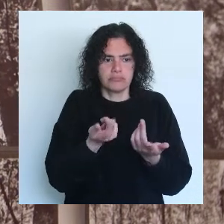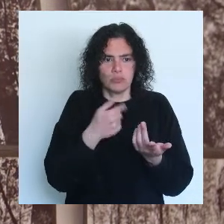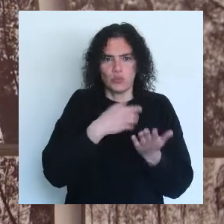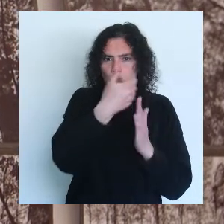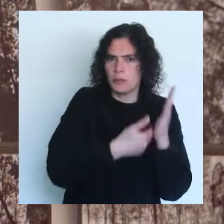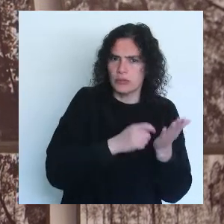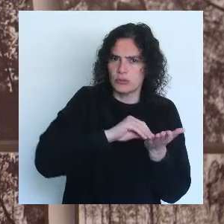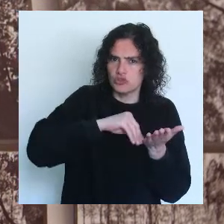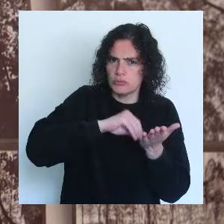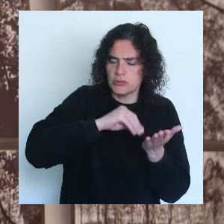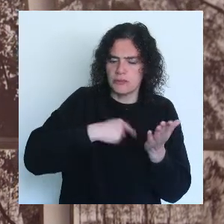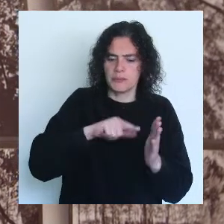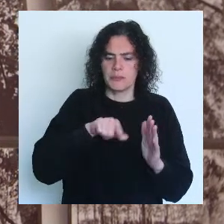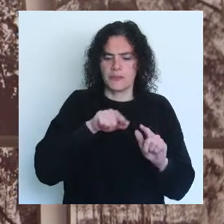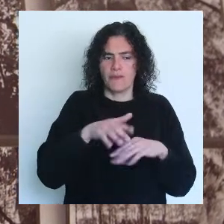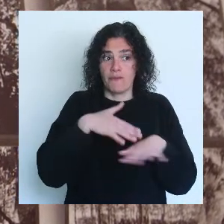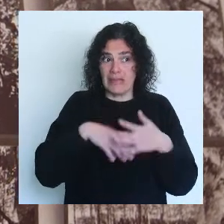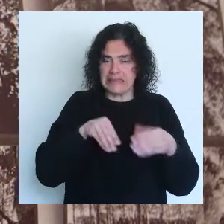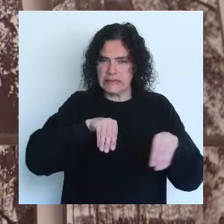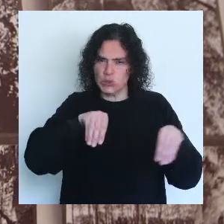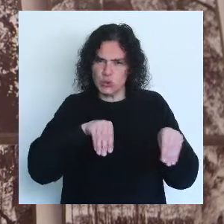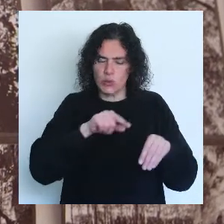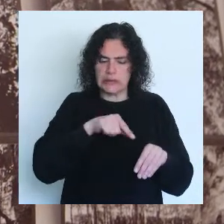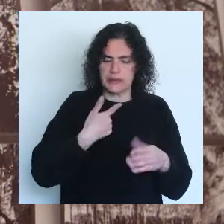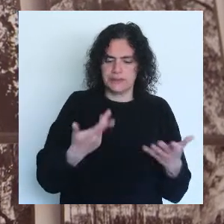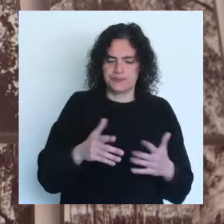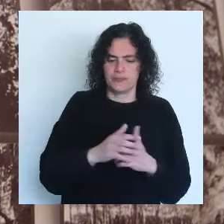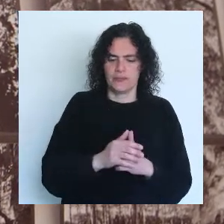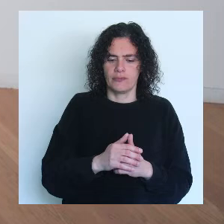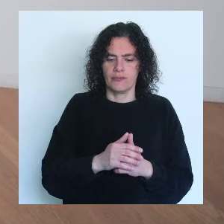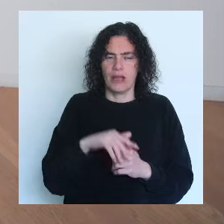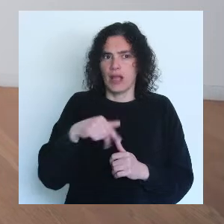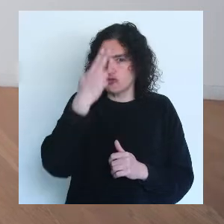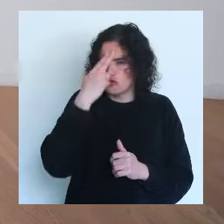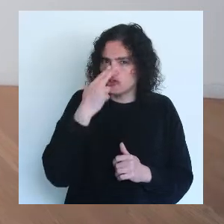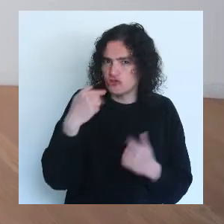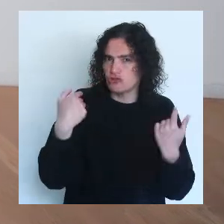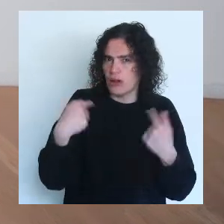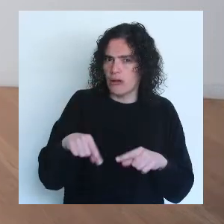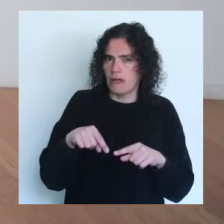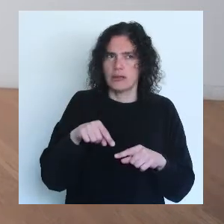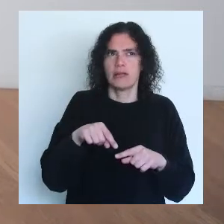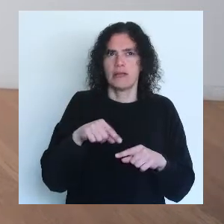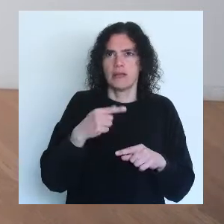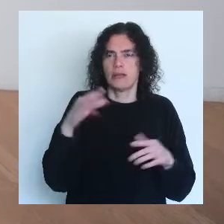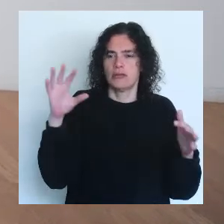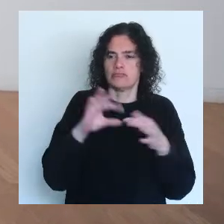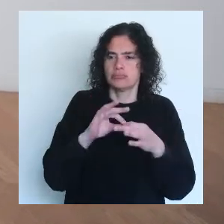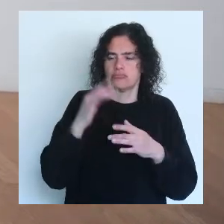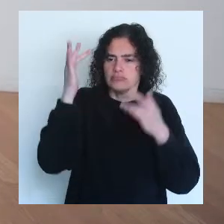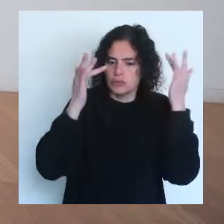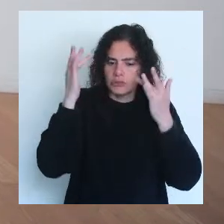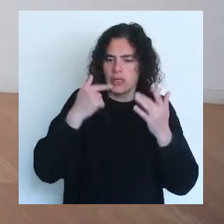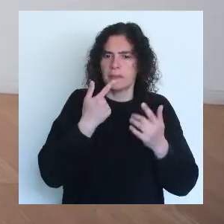an administrative document. Actually, Carneiro played with that. There is an entire history